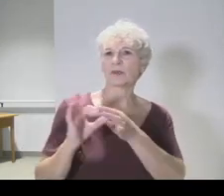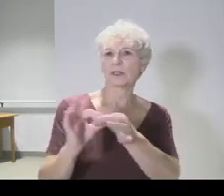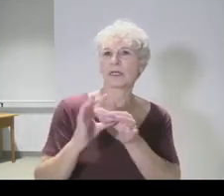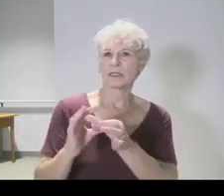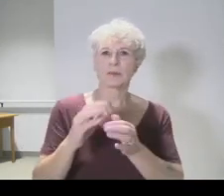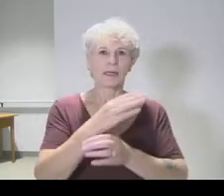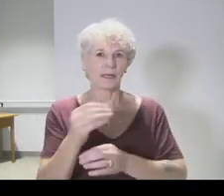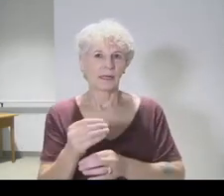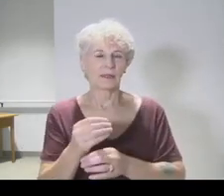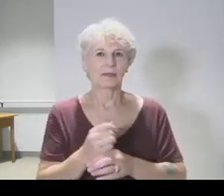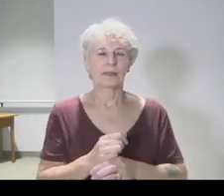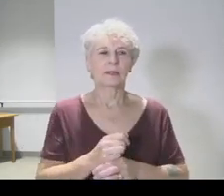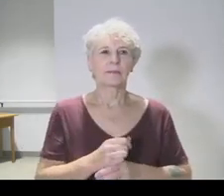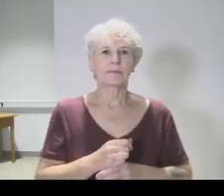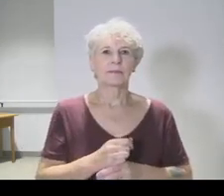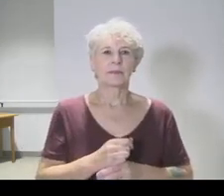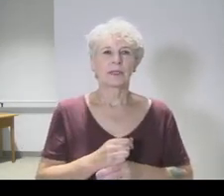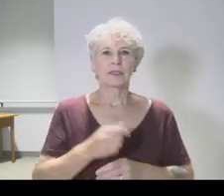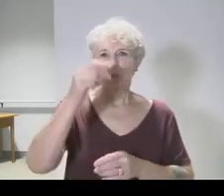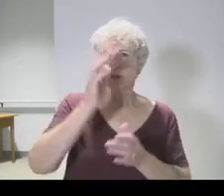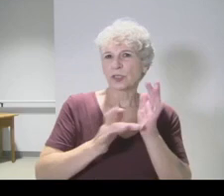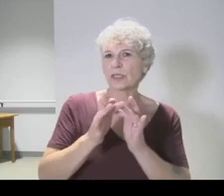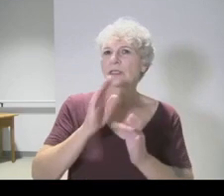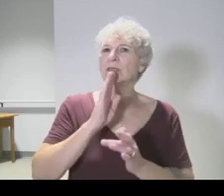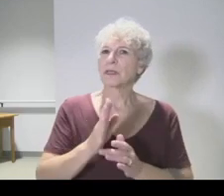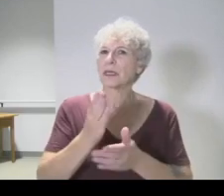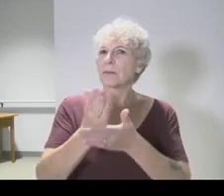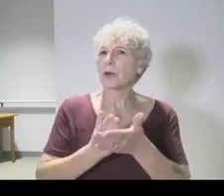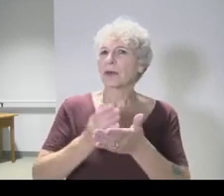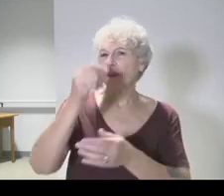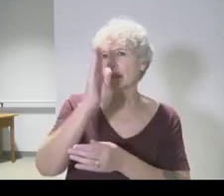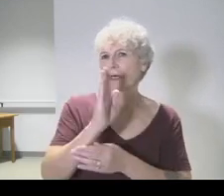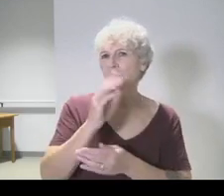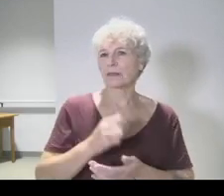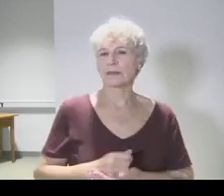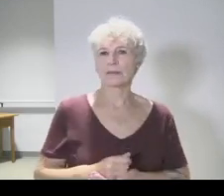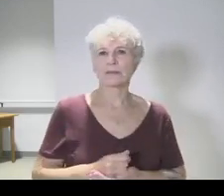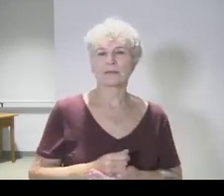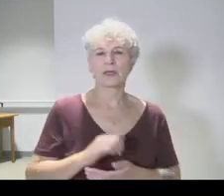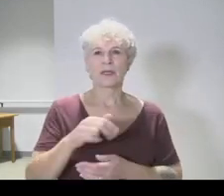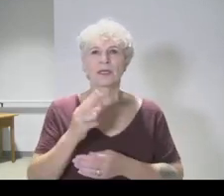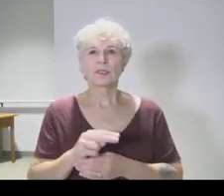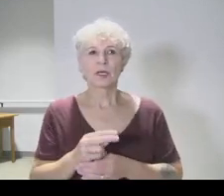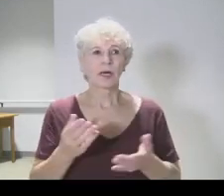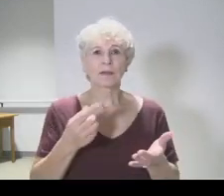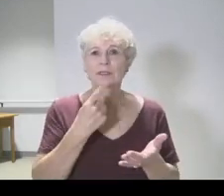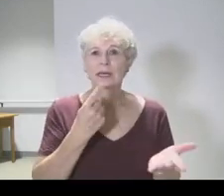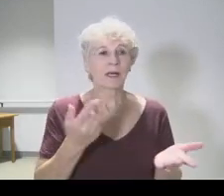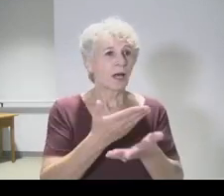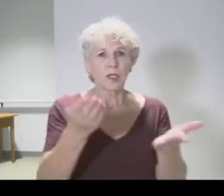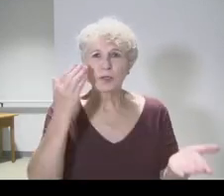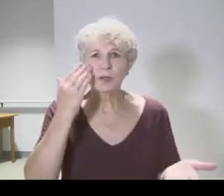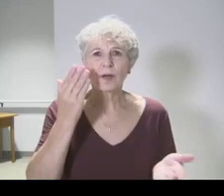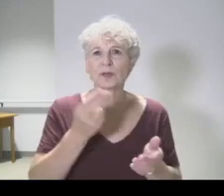the godness of Jesus. John's exhortation of believers is that you already know the truth of who